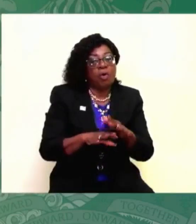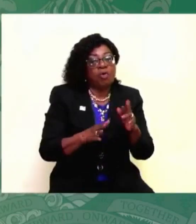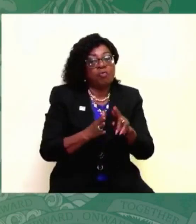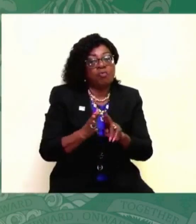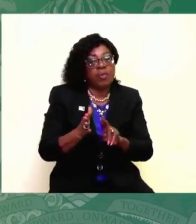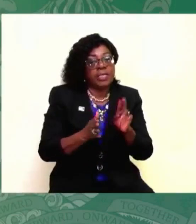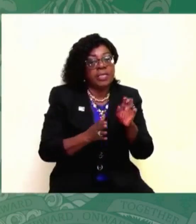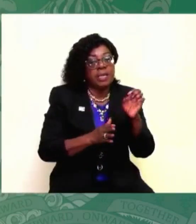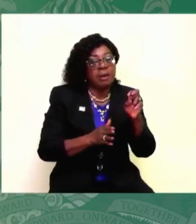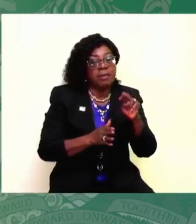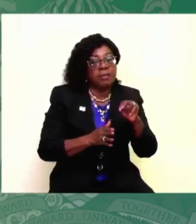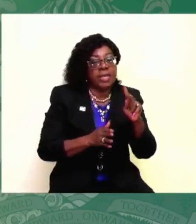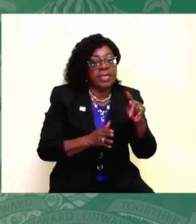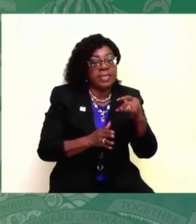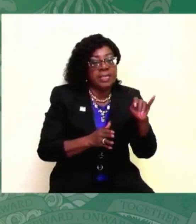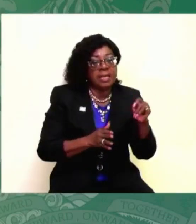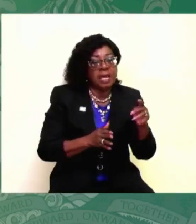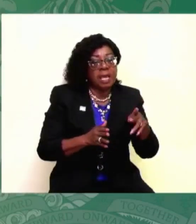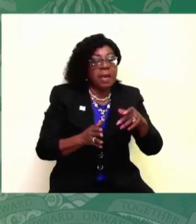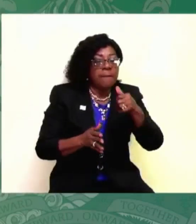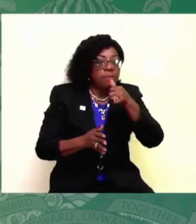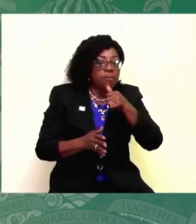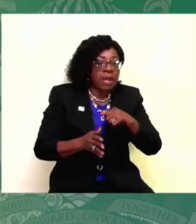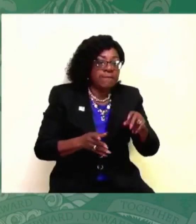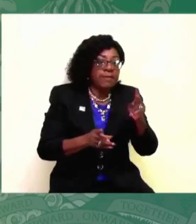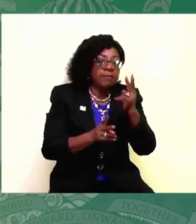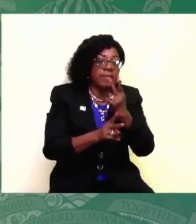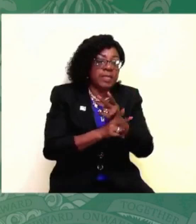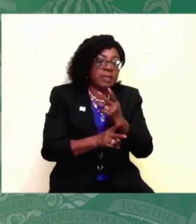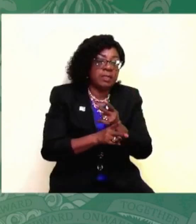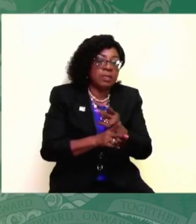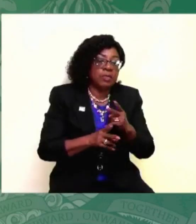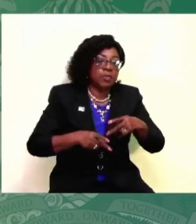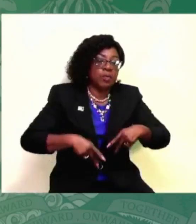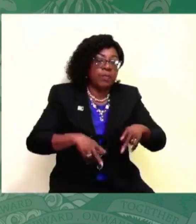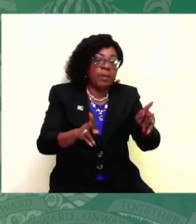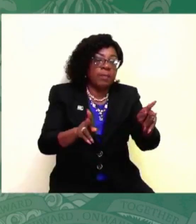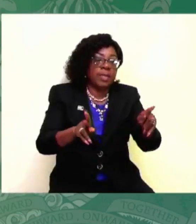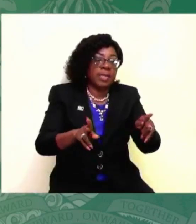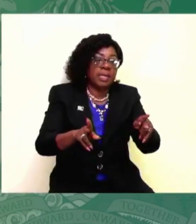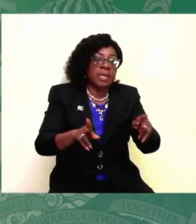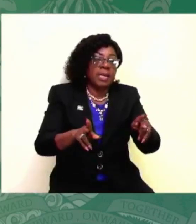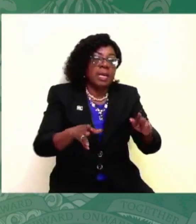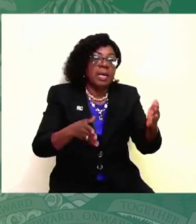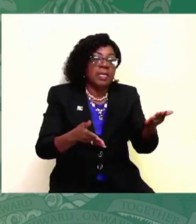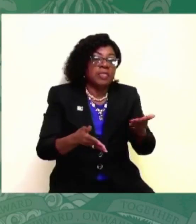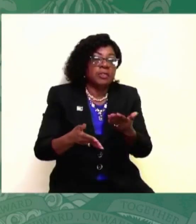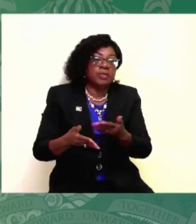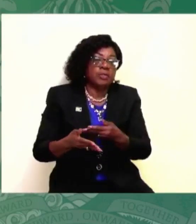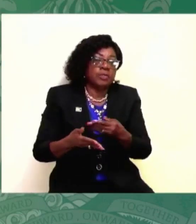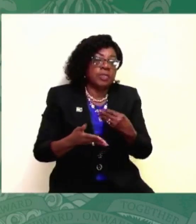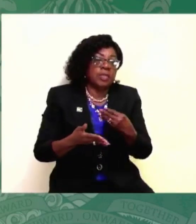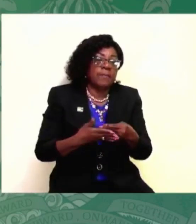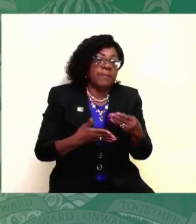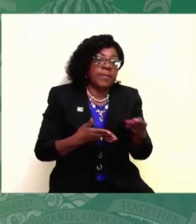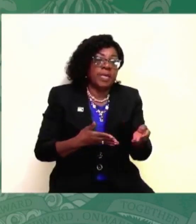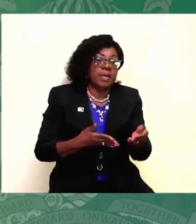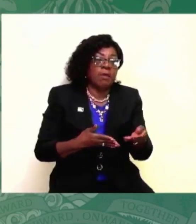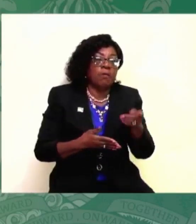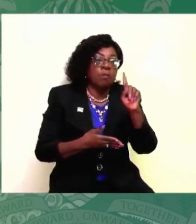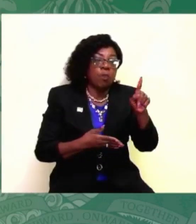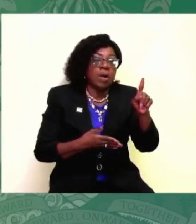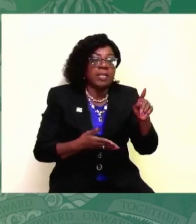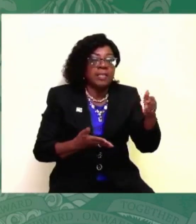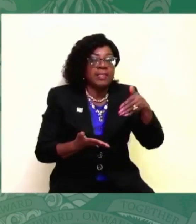private vehicles to the public and introduces a fine of up to $1